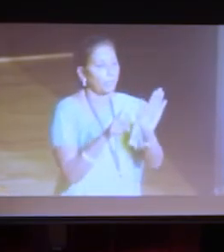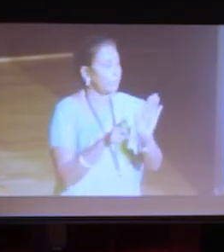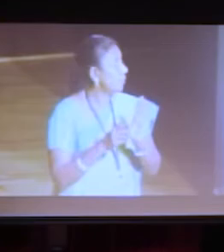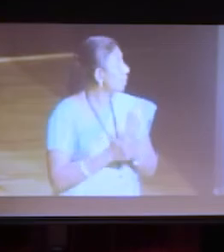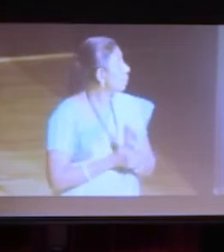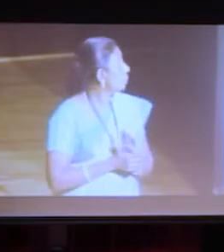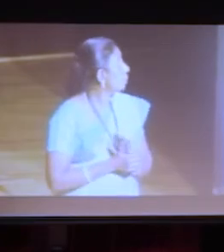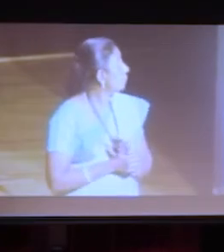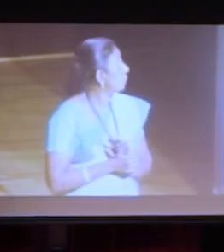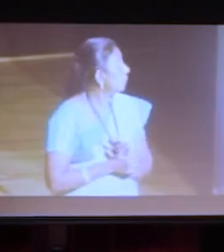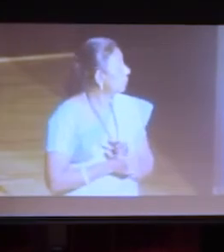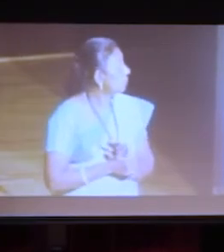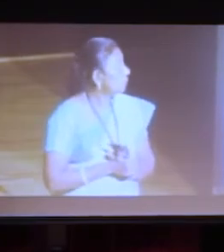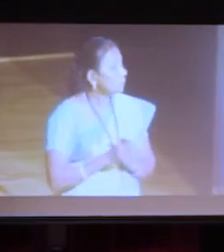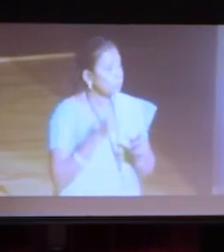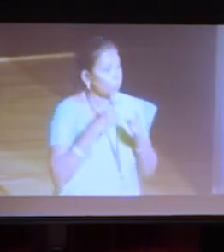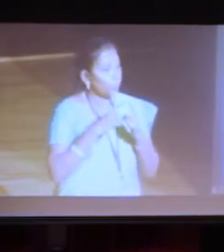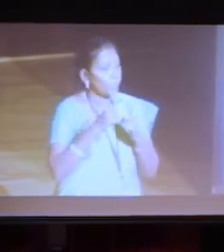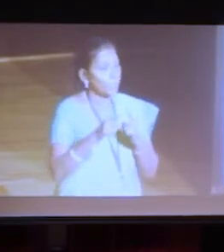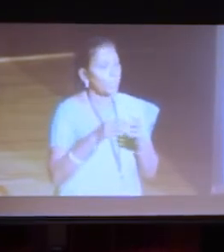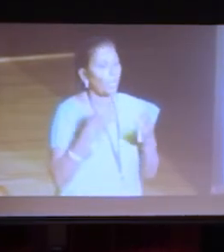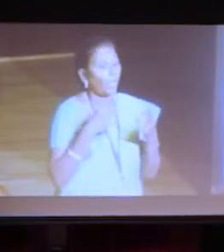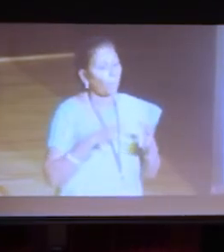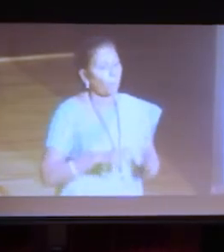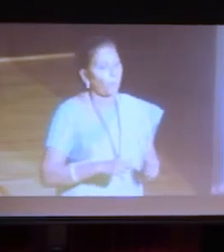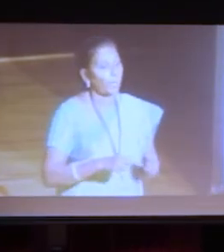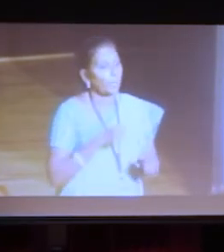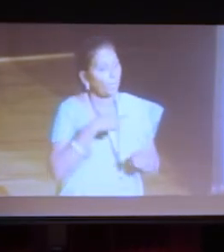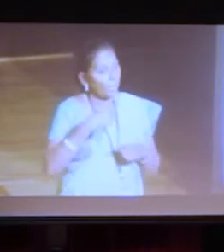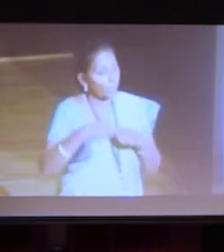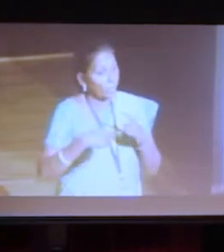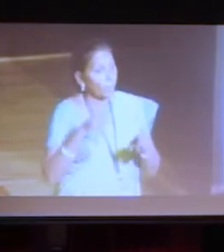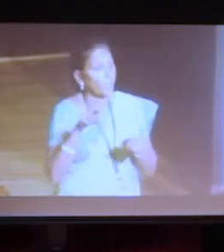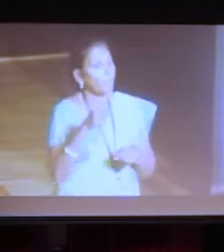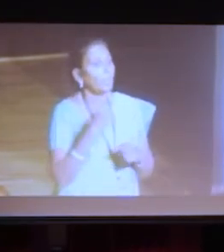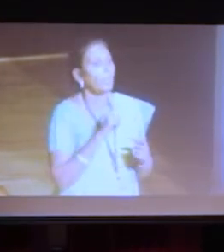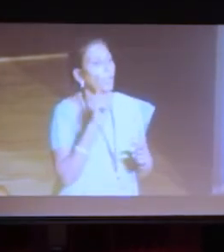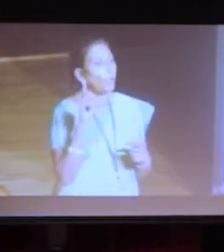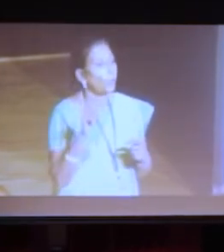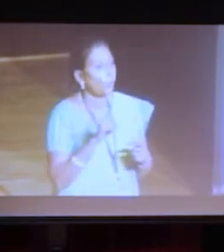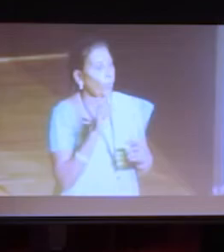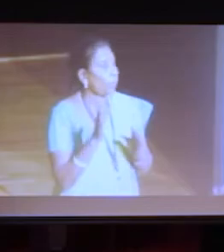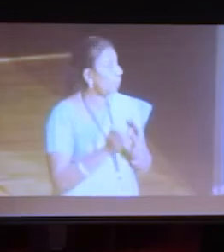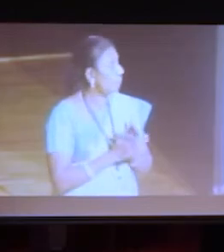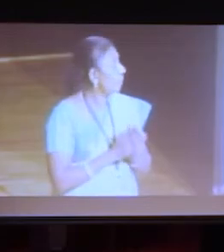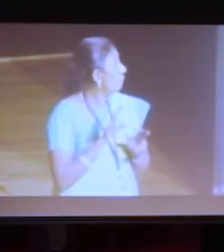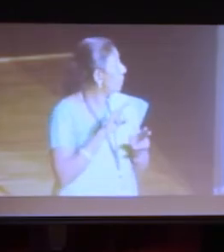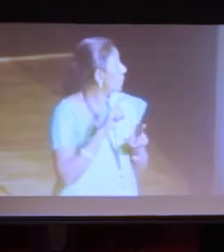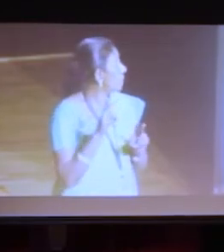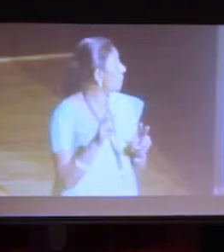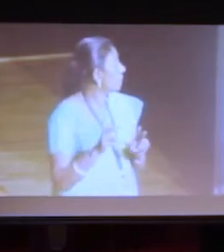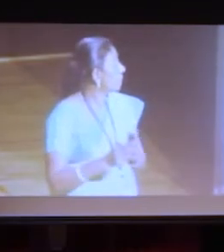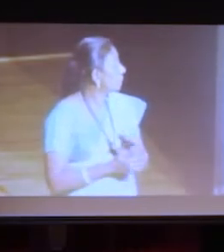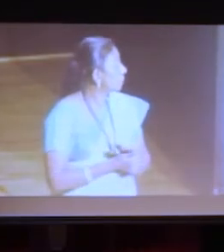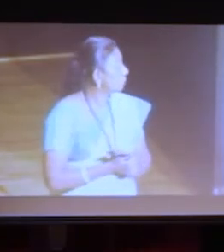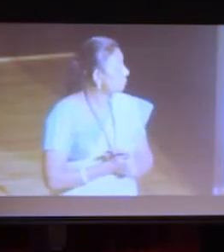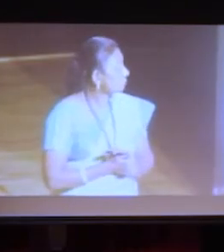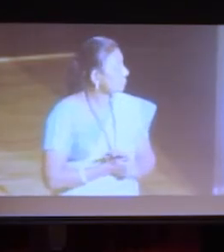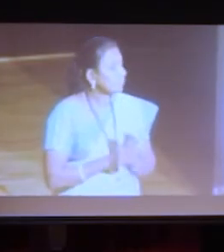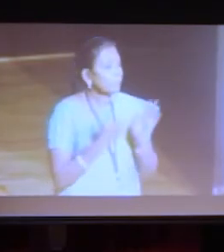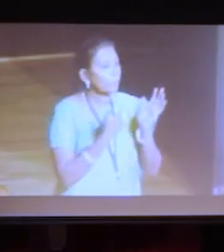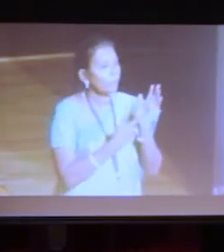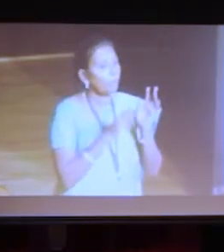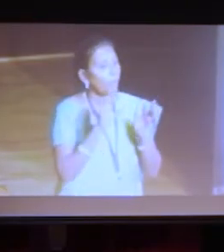it should be. Because to reach the impact, everybody has a role. There is Wemby Technologies building the thing, Toshe Tech, the